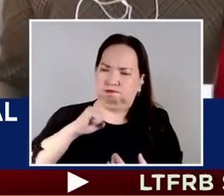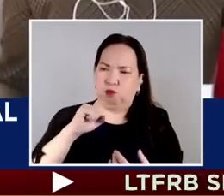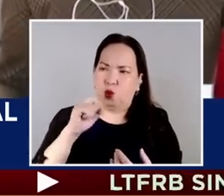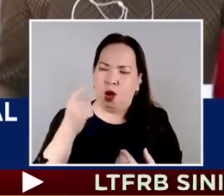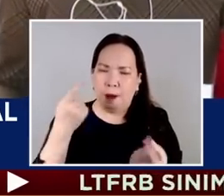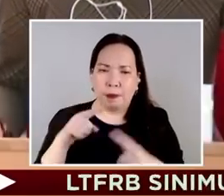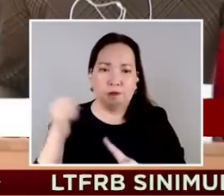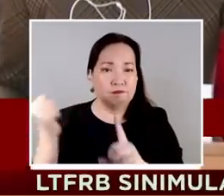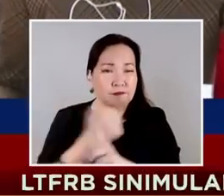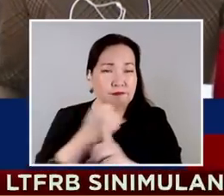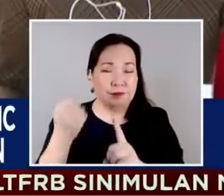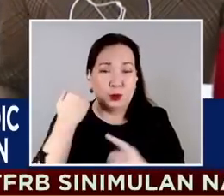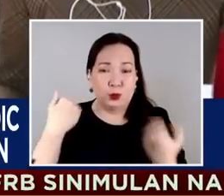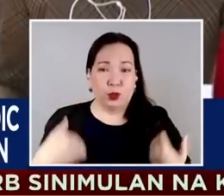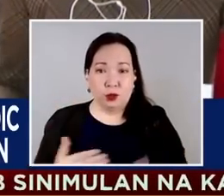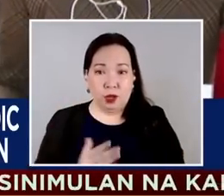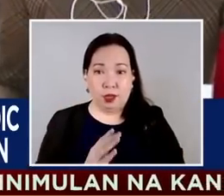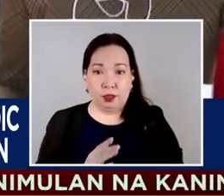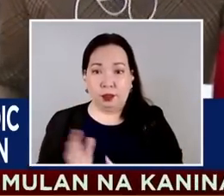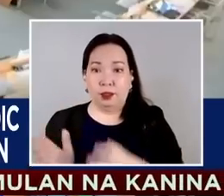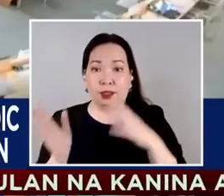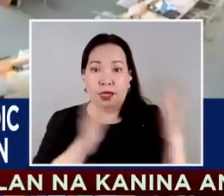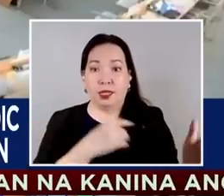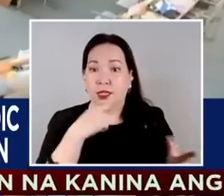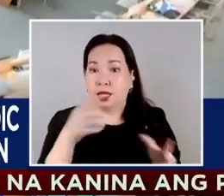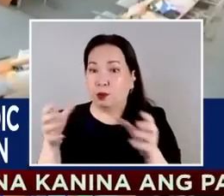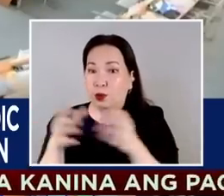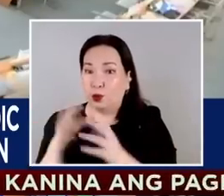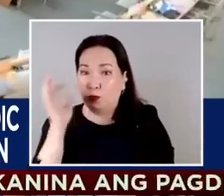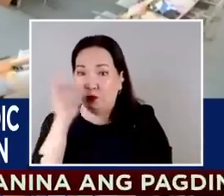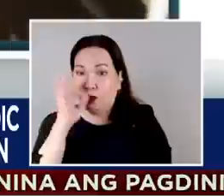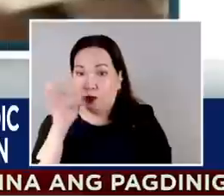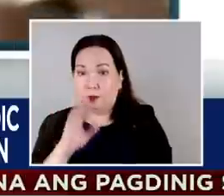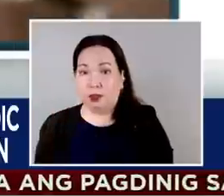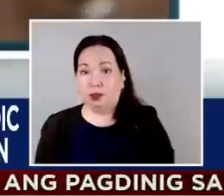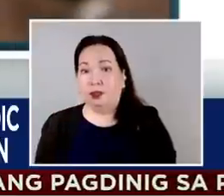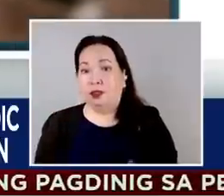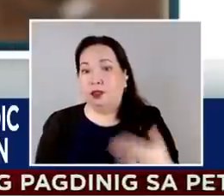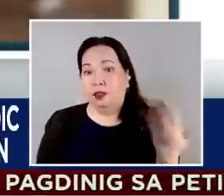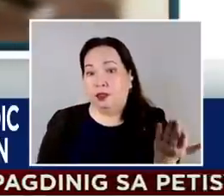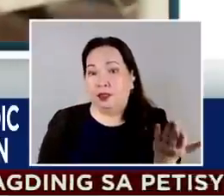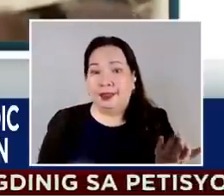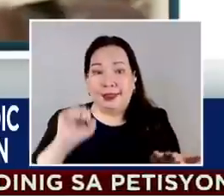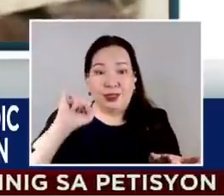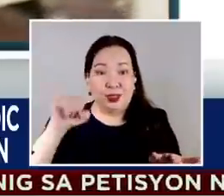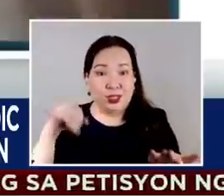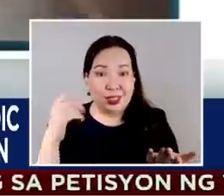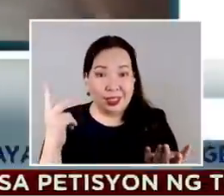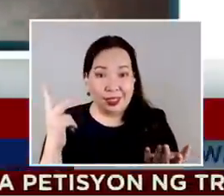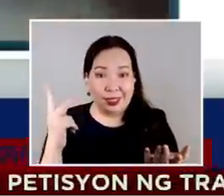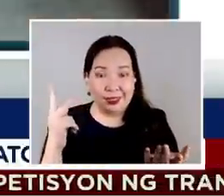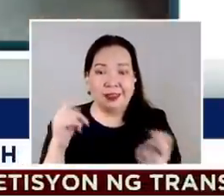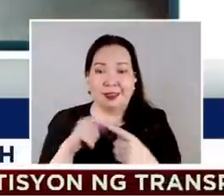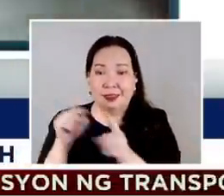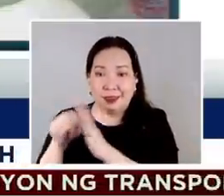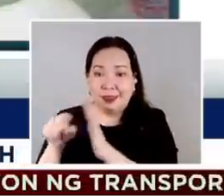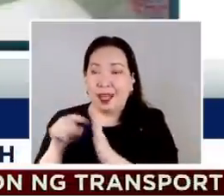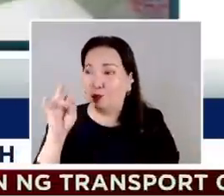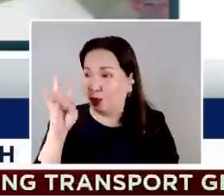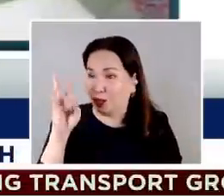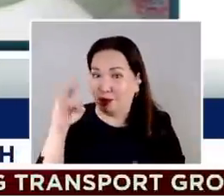grupong Pinoy na dumalo sa Geneva para sa UPR, EJ case of the drug war, they said 17,000 policemen were